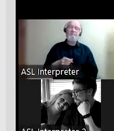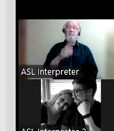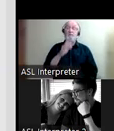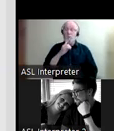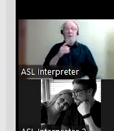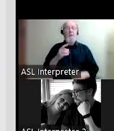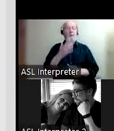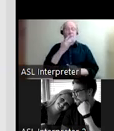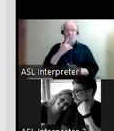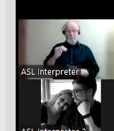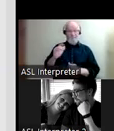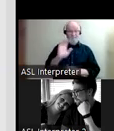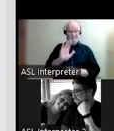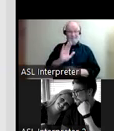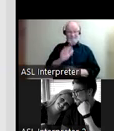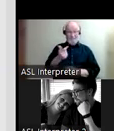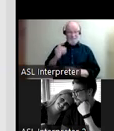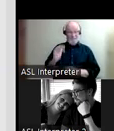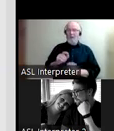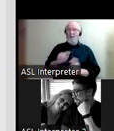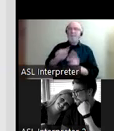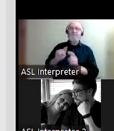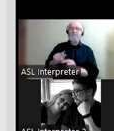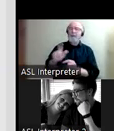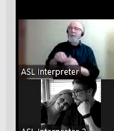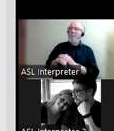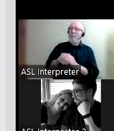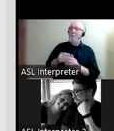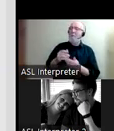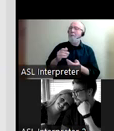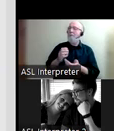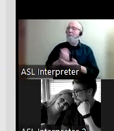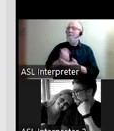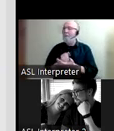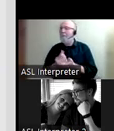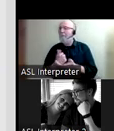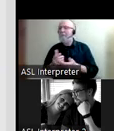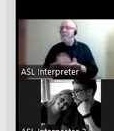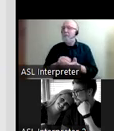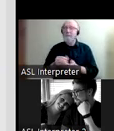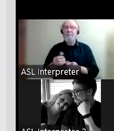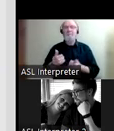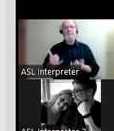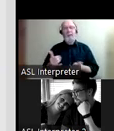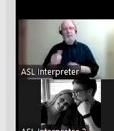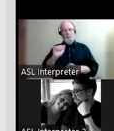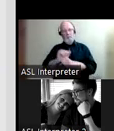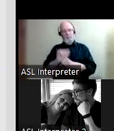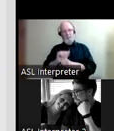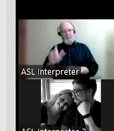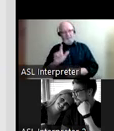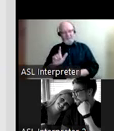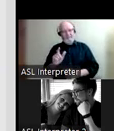public libraries for her great next library adventure. Working now as a public librarian, Sandra creates a